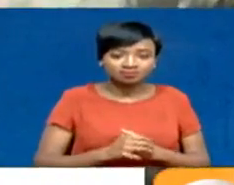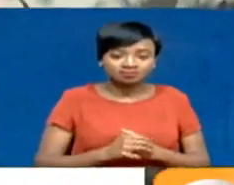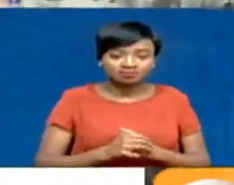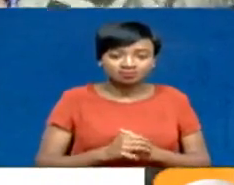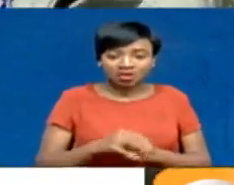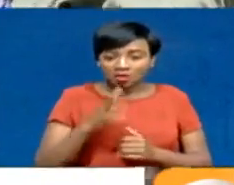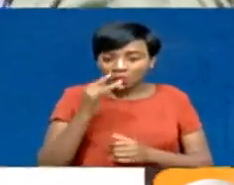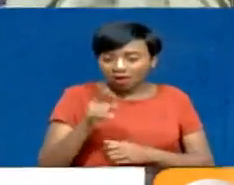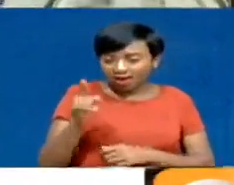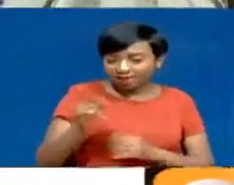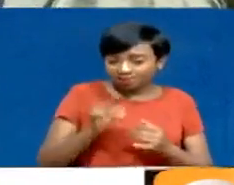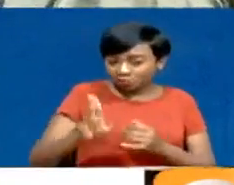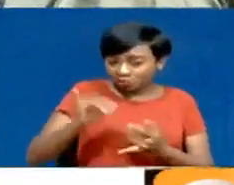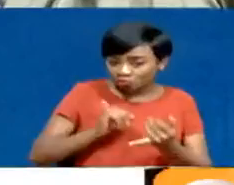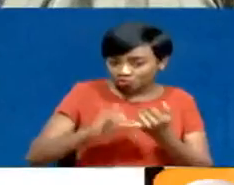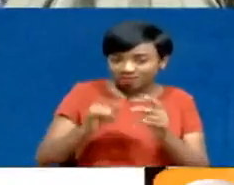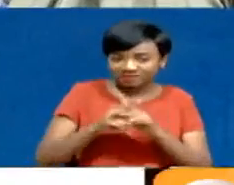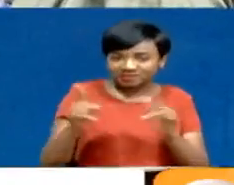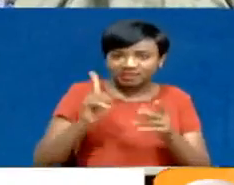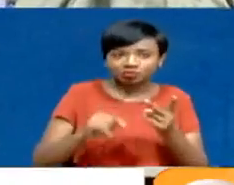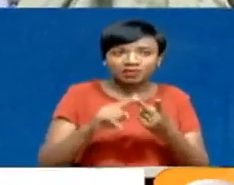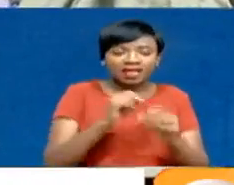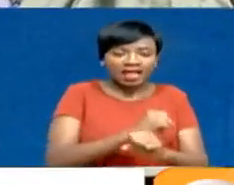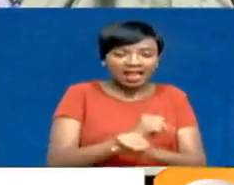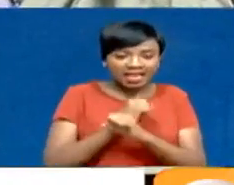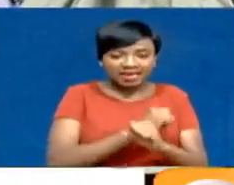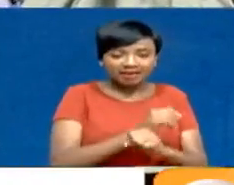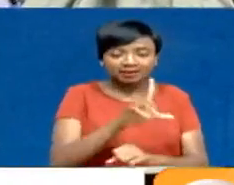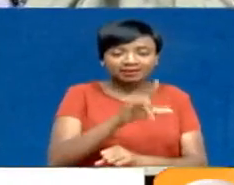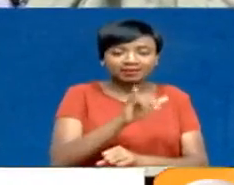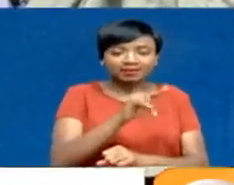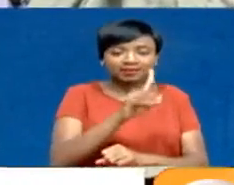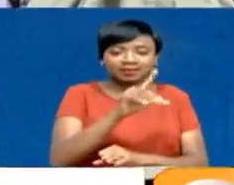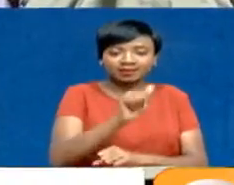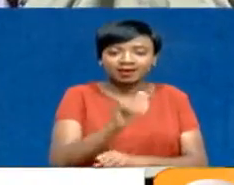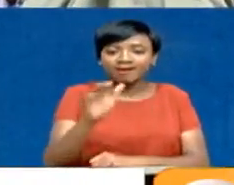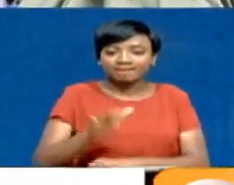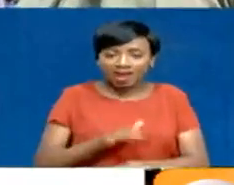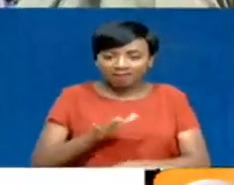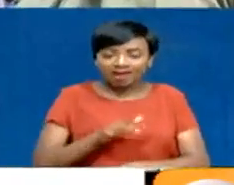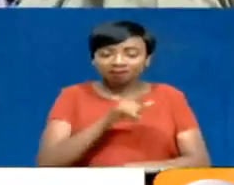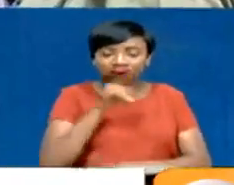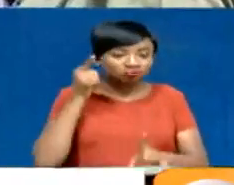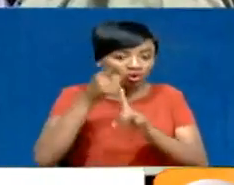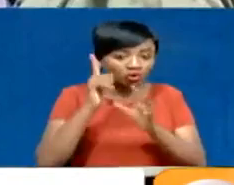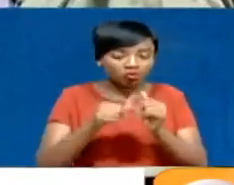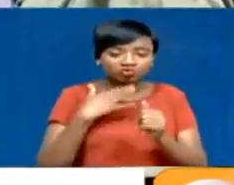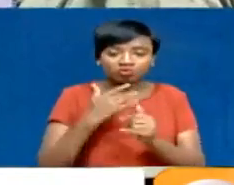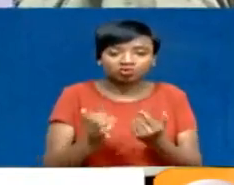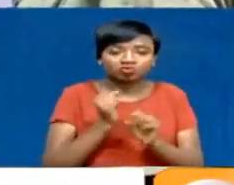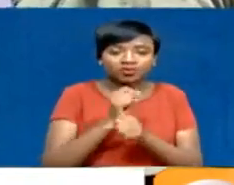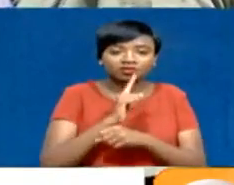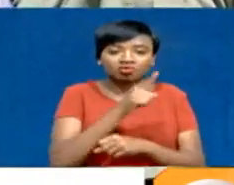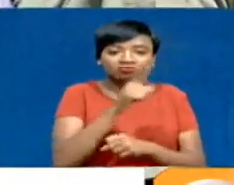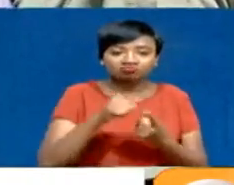started Linda Mama and committed herself to the work of ensuring that babies and mothers